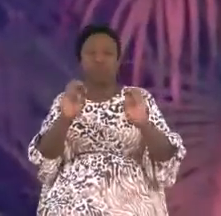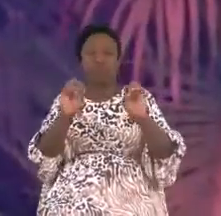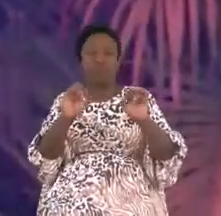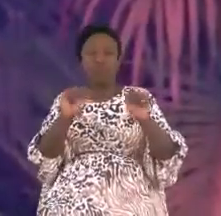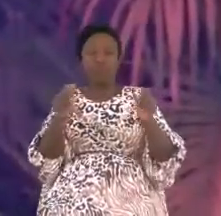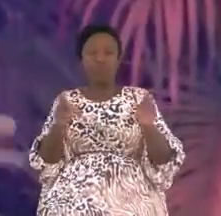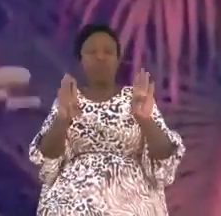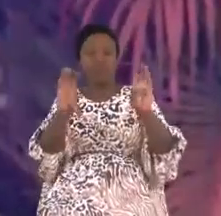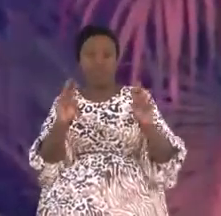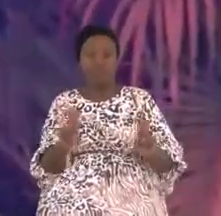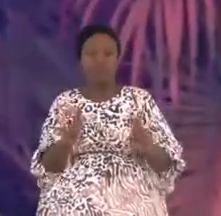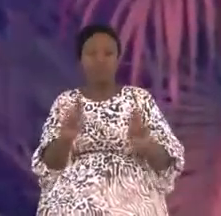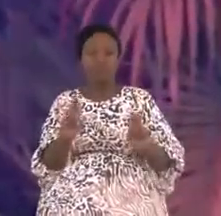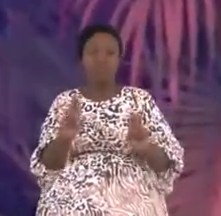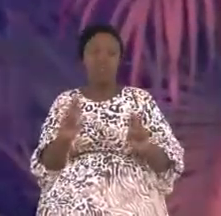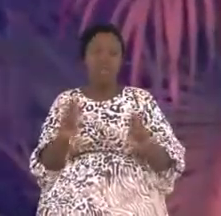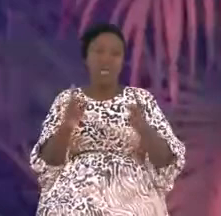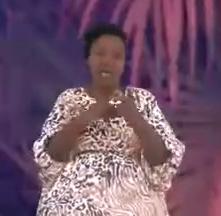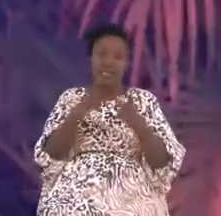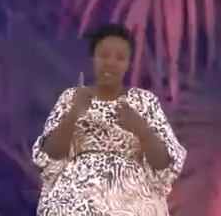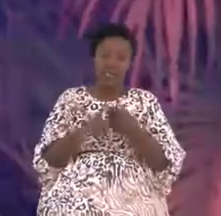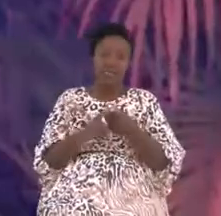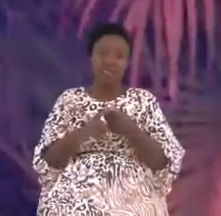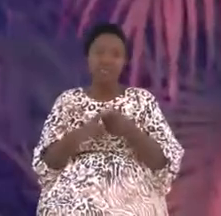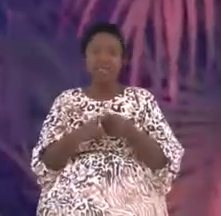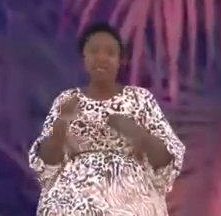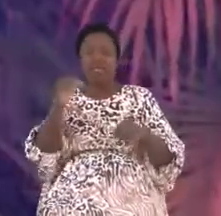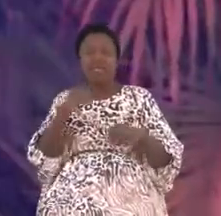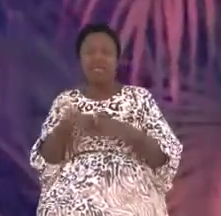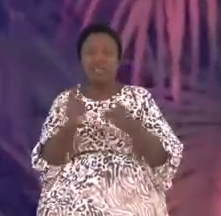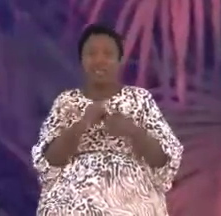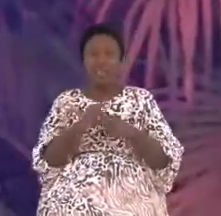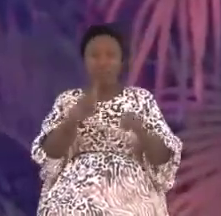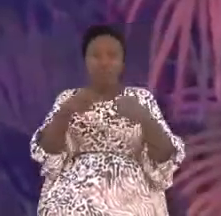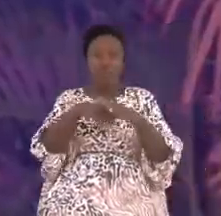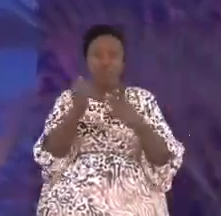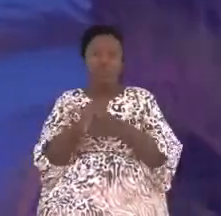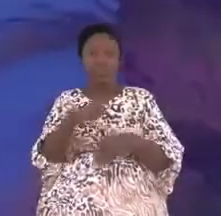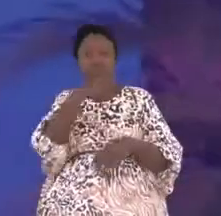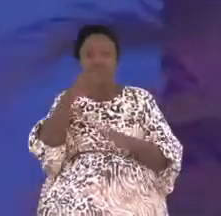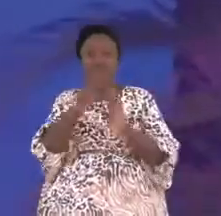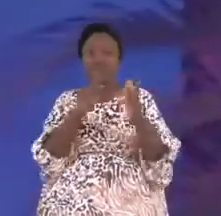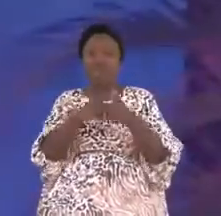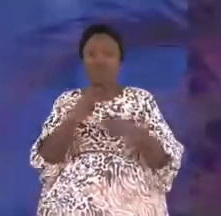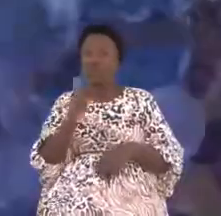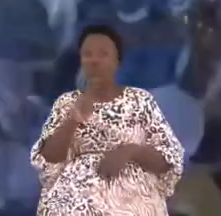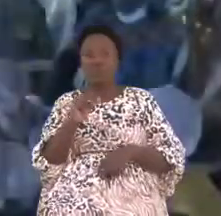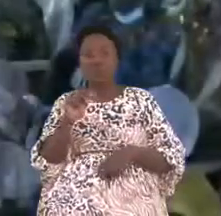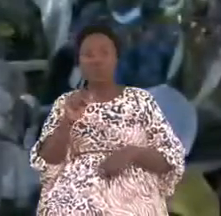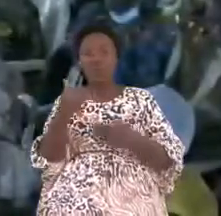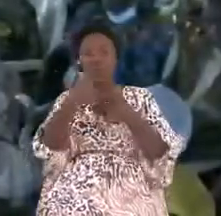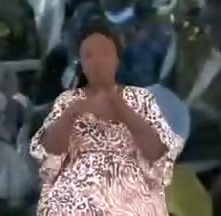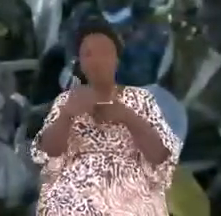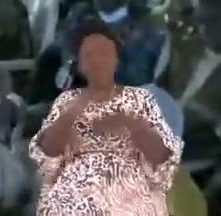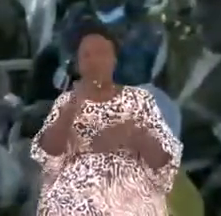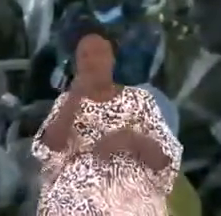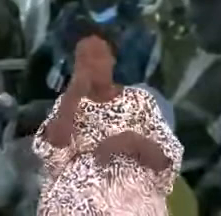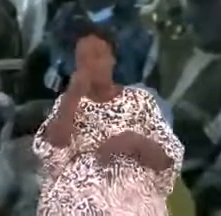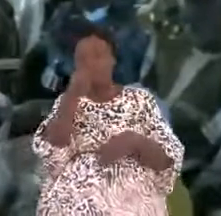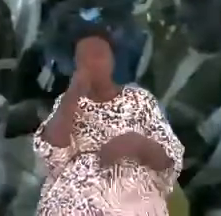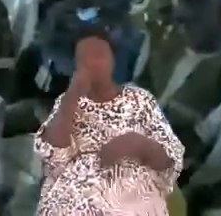egypt to die in the wilderness for there is no bridge that's a